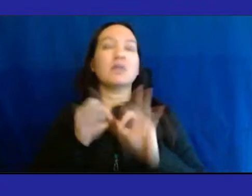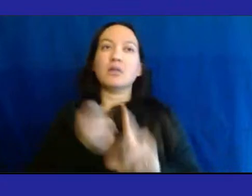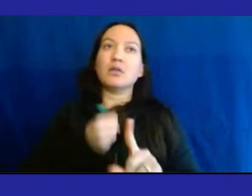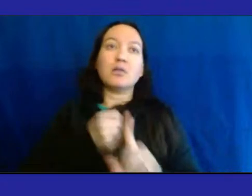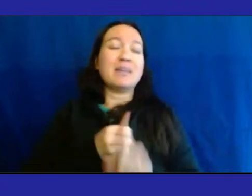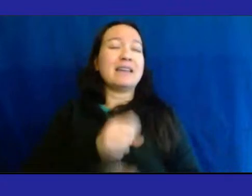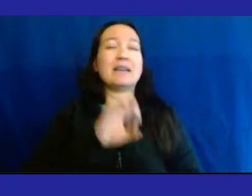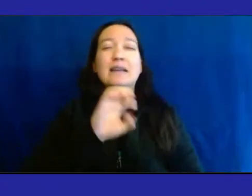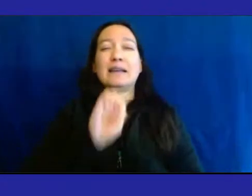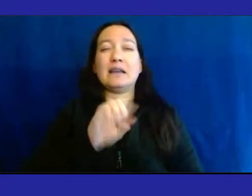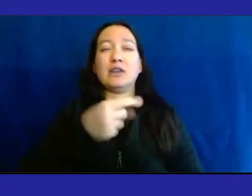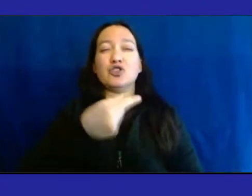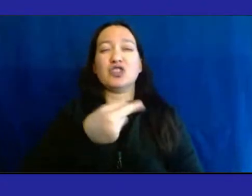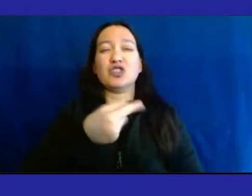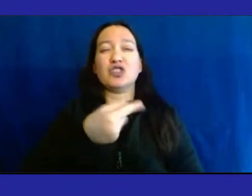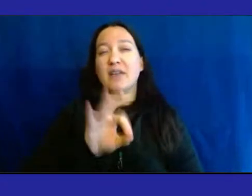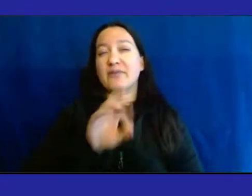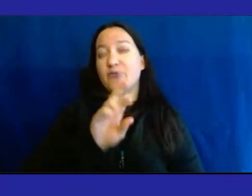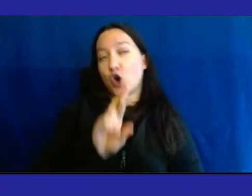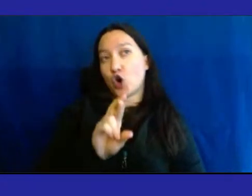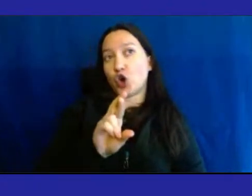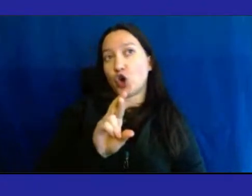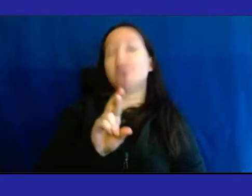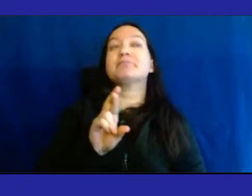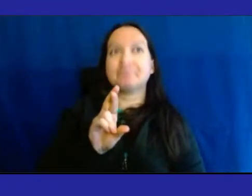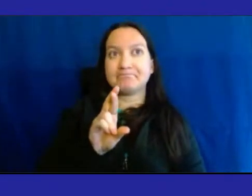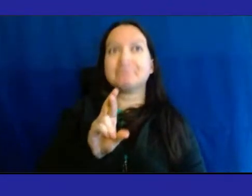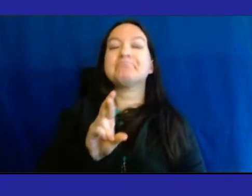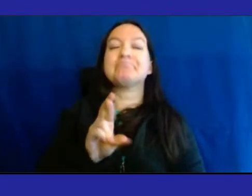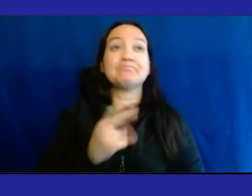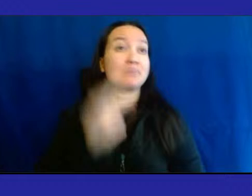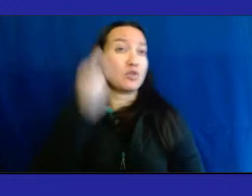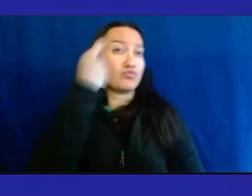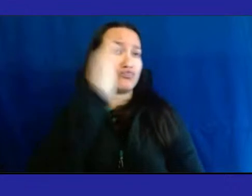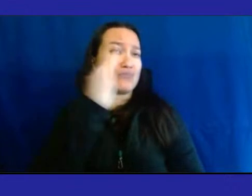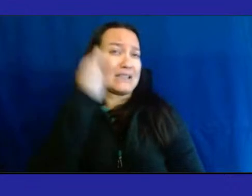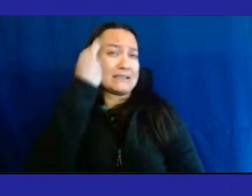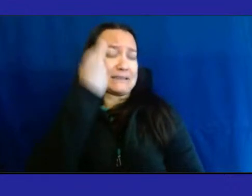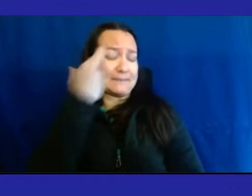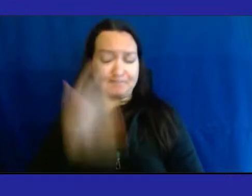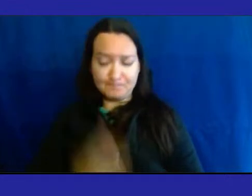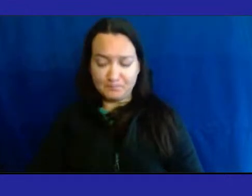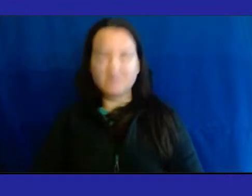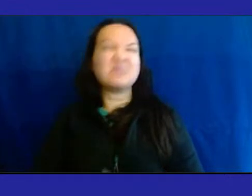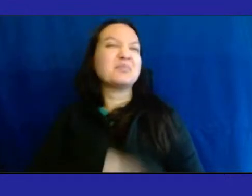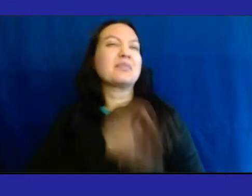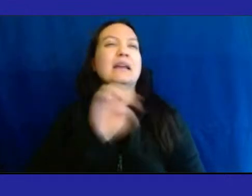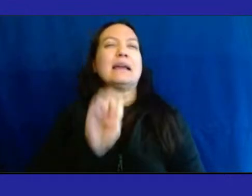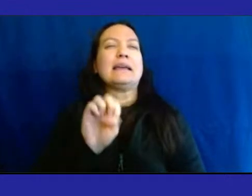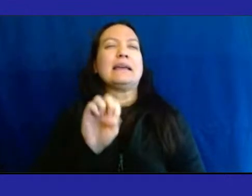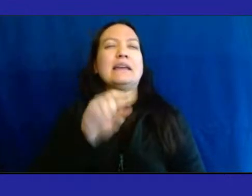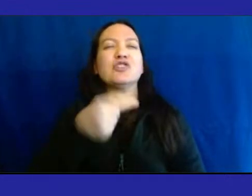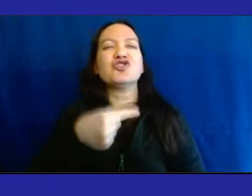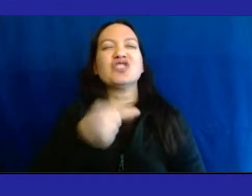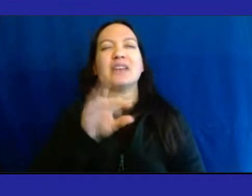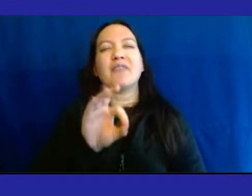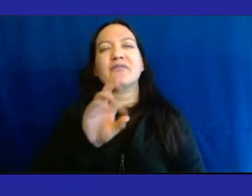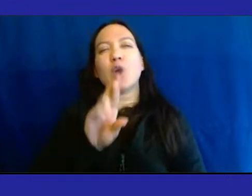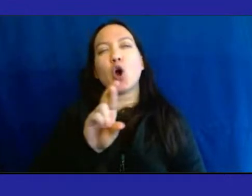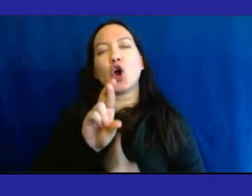EGFR. And the reason is, as I mentioned earlier, EGFR, a key sort of